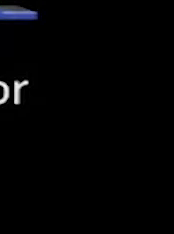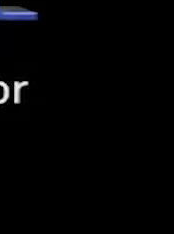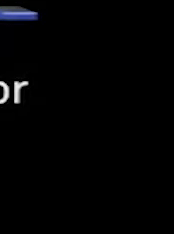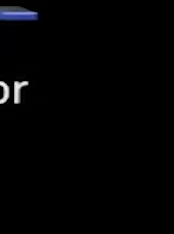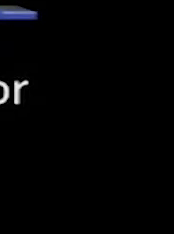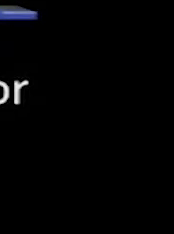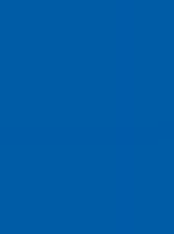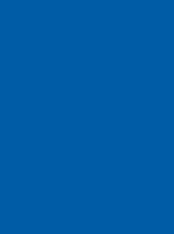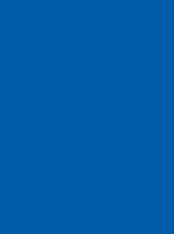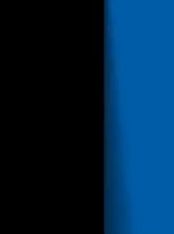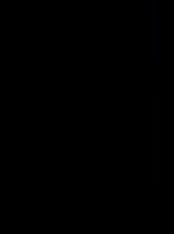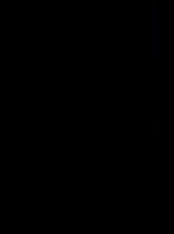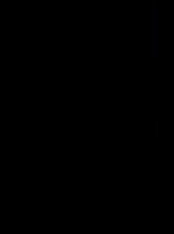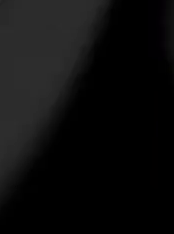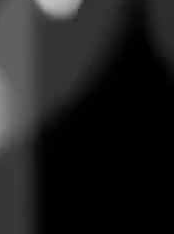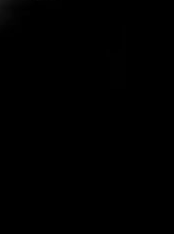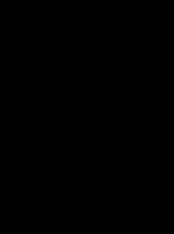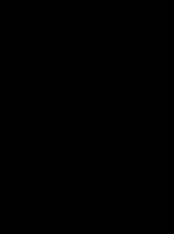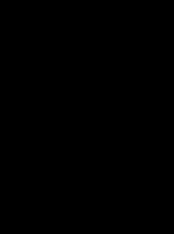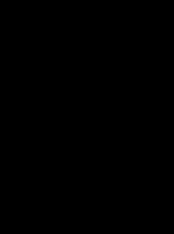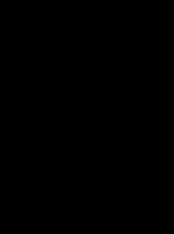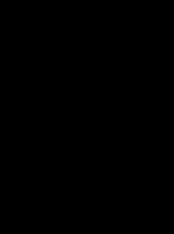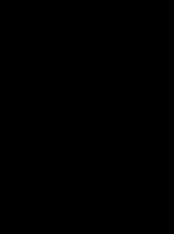National Educator.